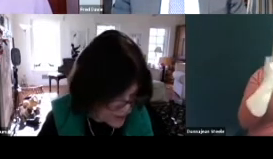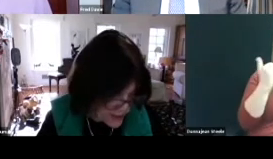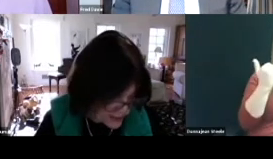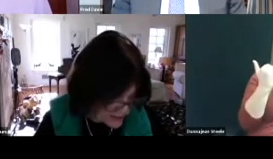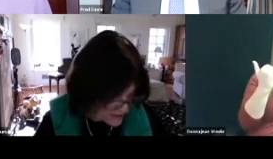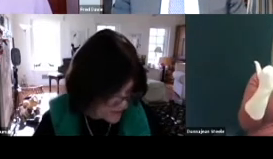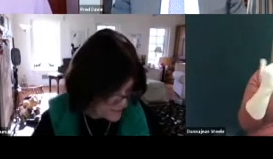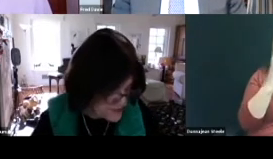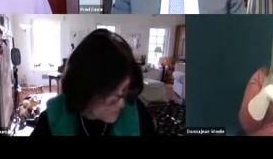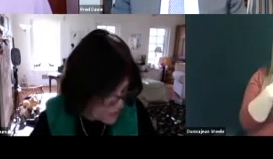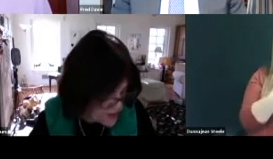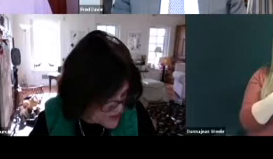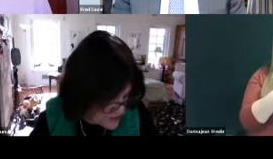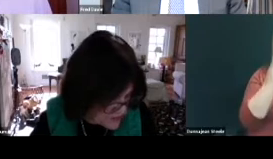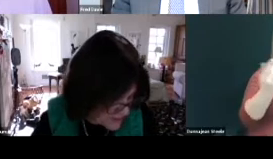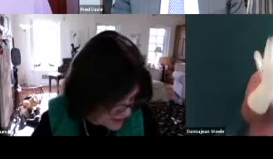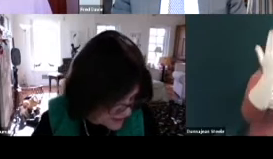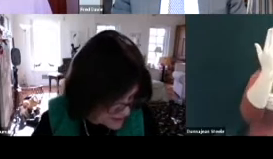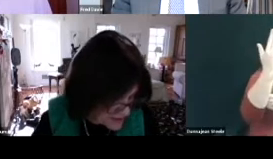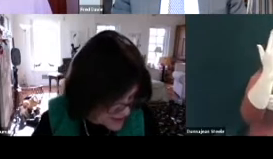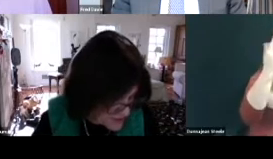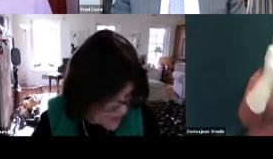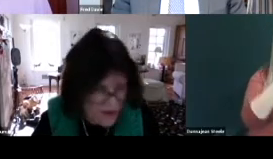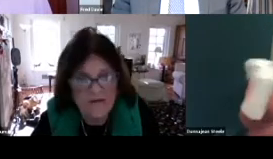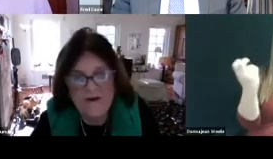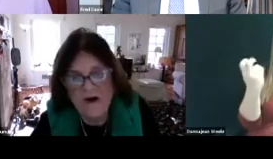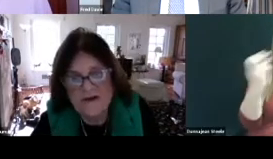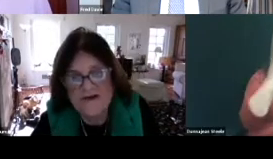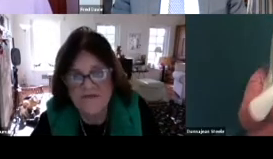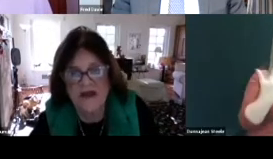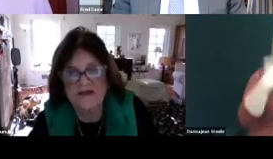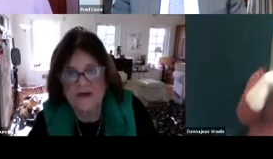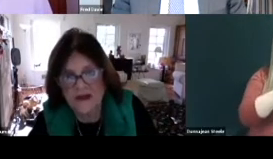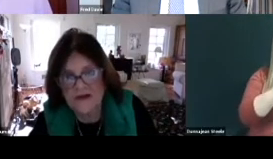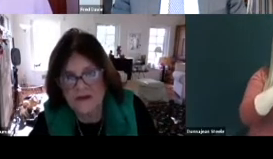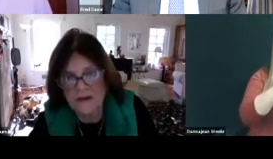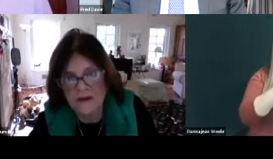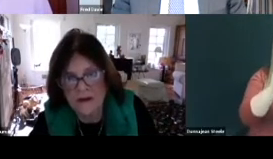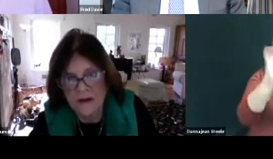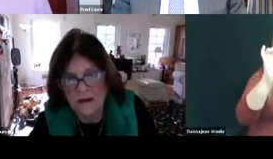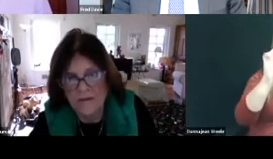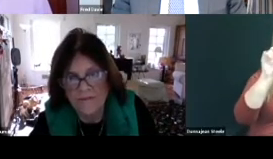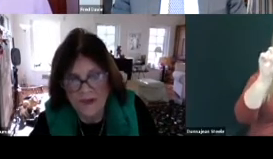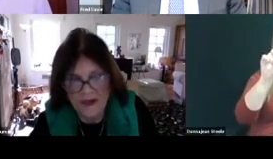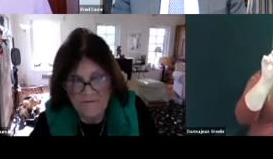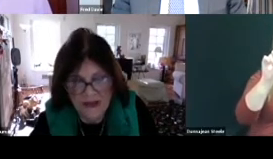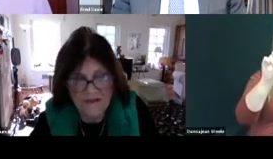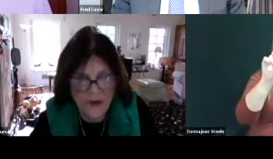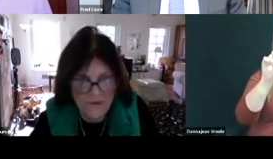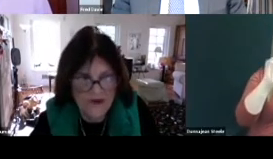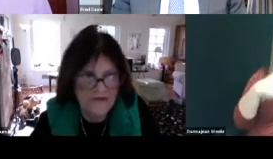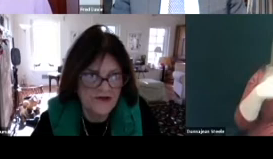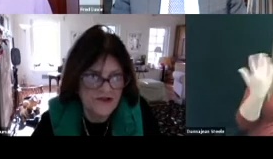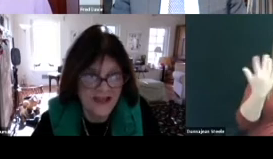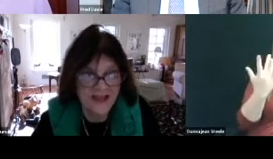so important now. And this morning's panel is part of our civic education